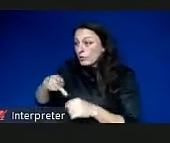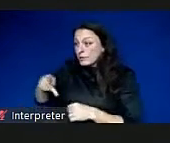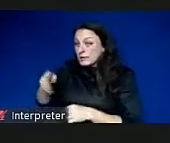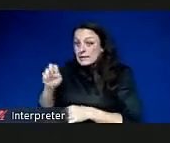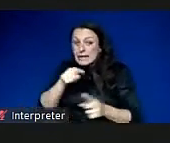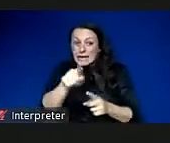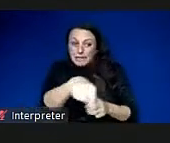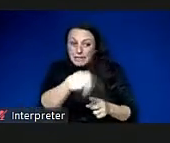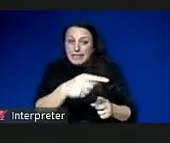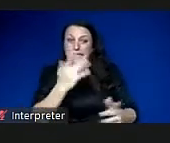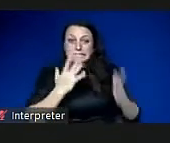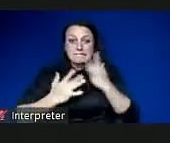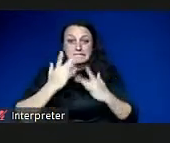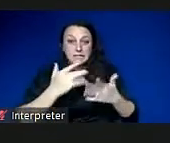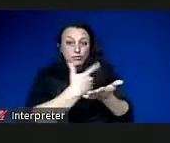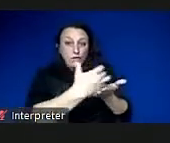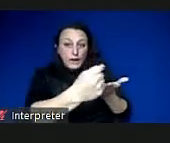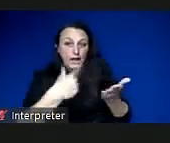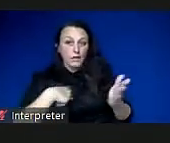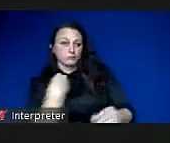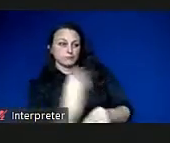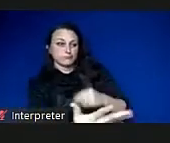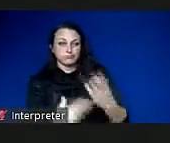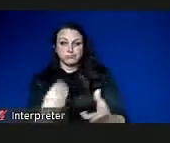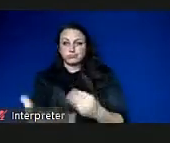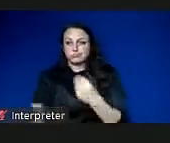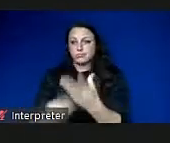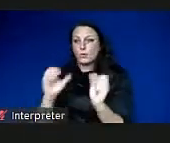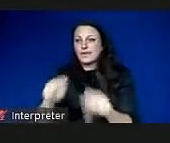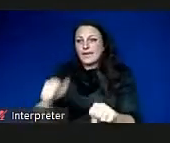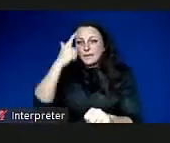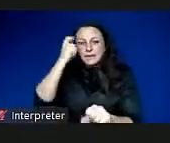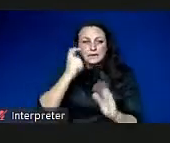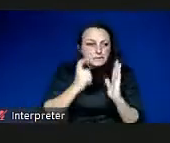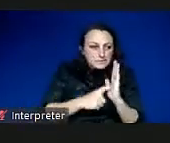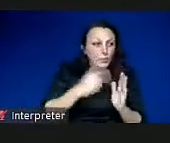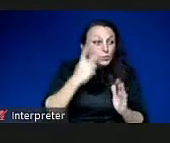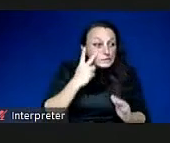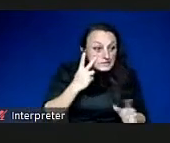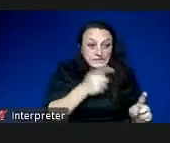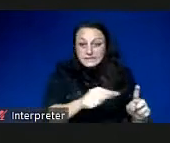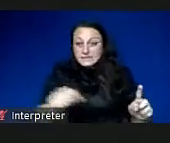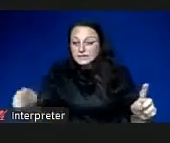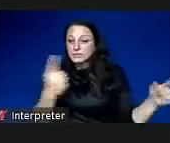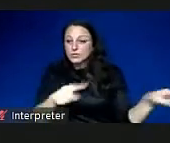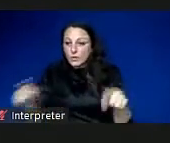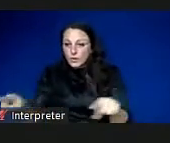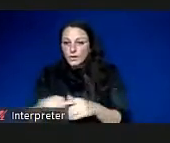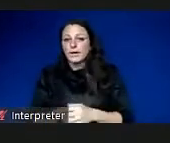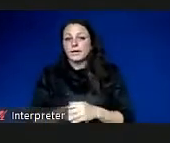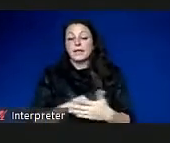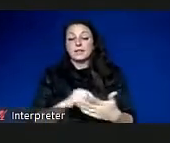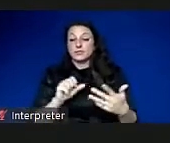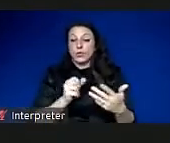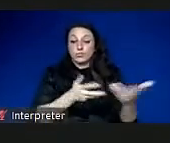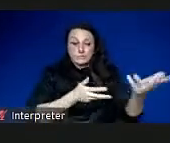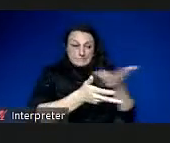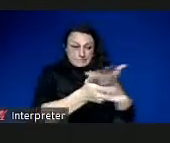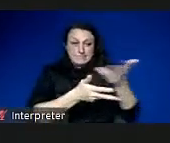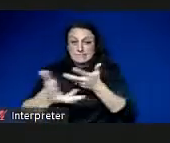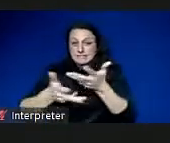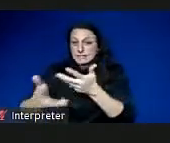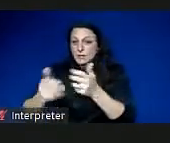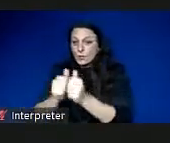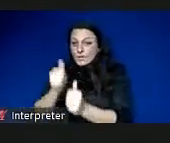including our state and federal surveyors that were out in the field at that time, and working with them on